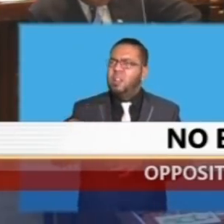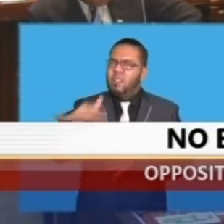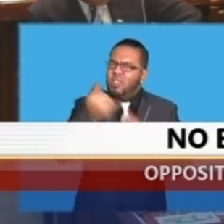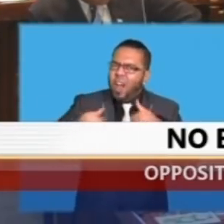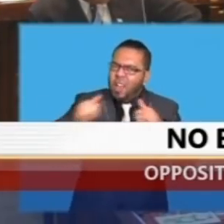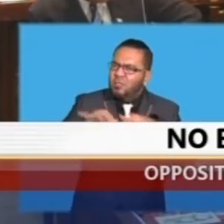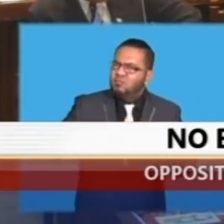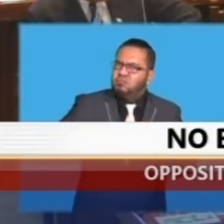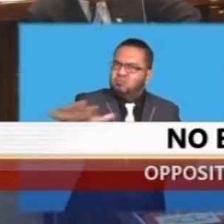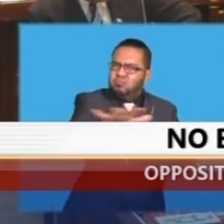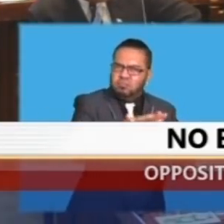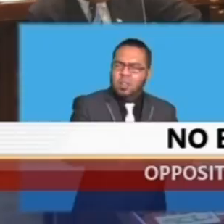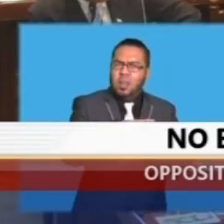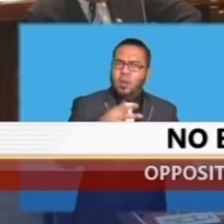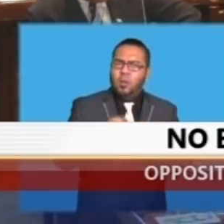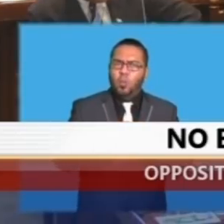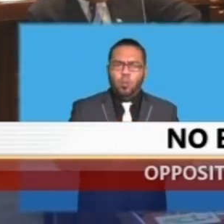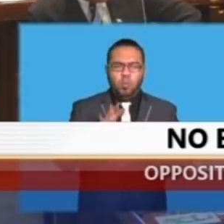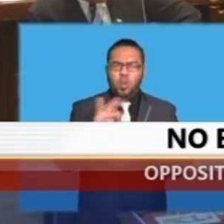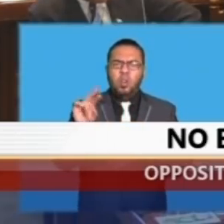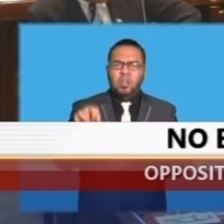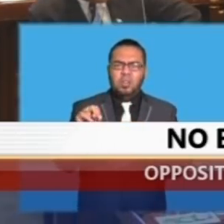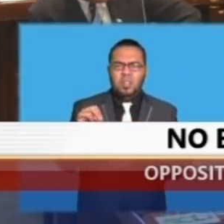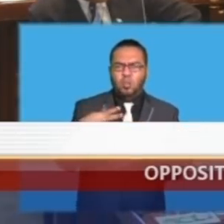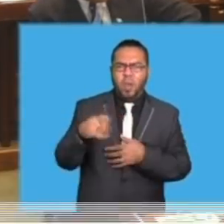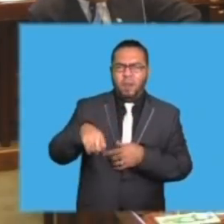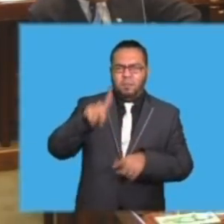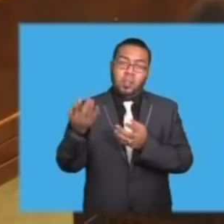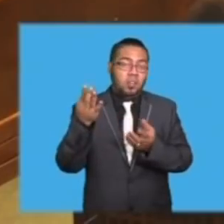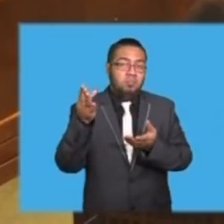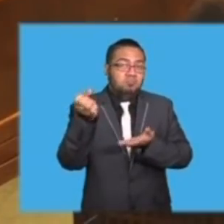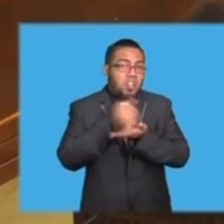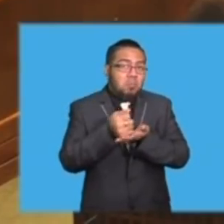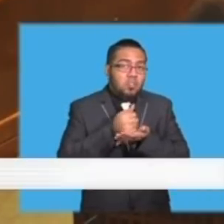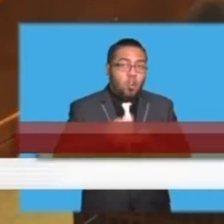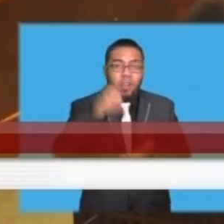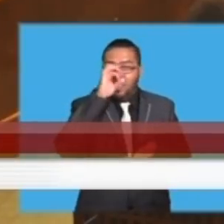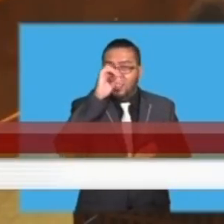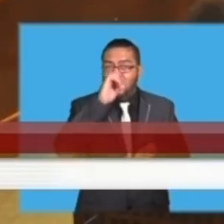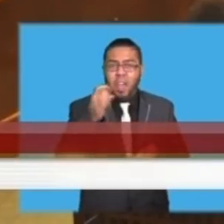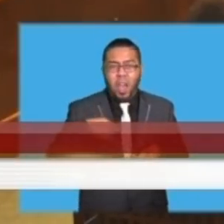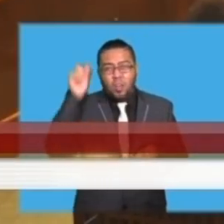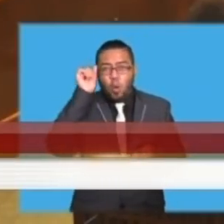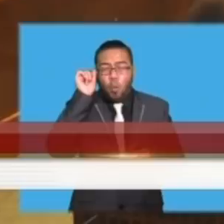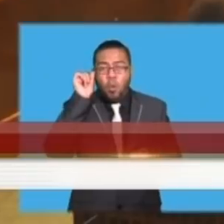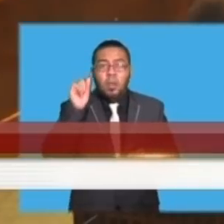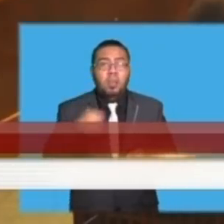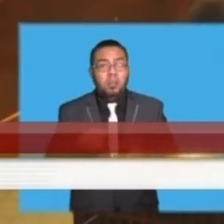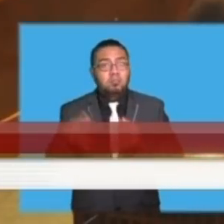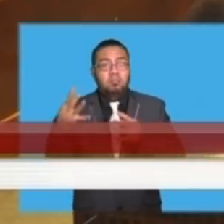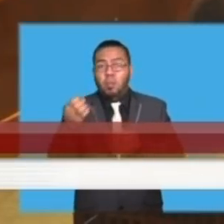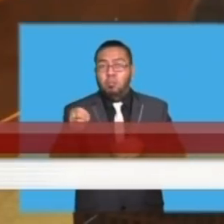Do we need an ethnic breakdown to understand the challenges faced by the people in the maritime areas? I know for a fact the British Isles, the UK, does